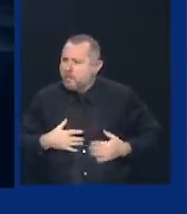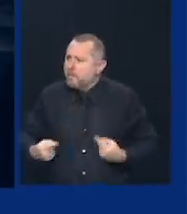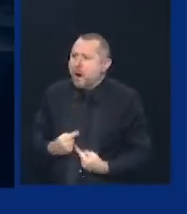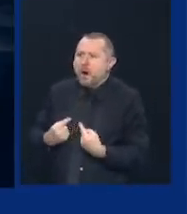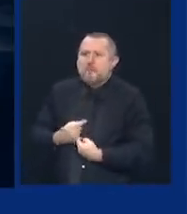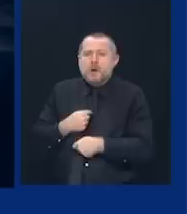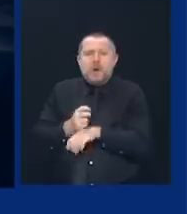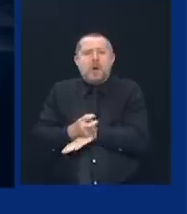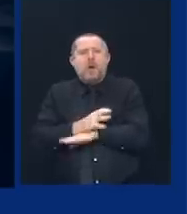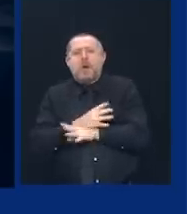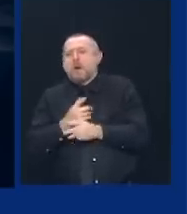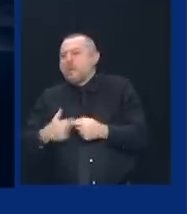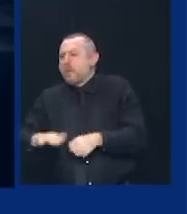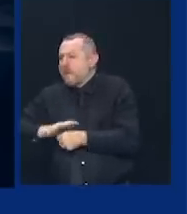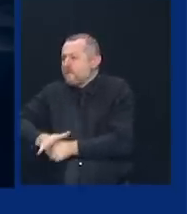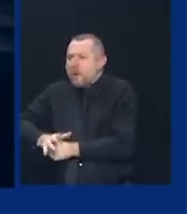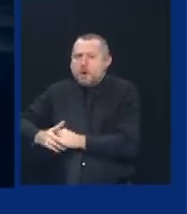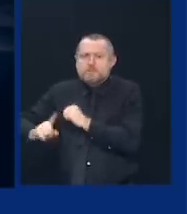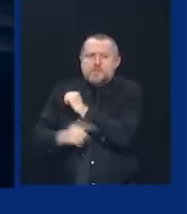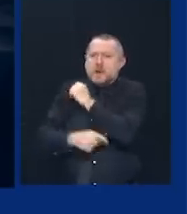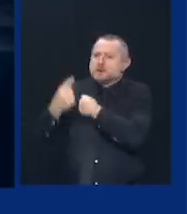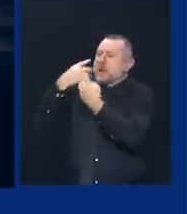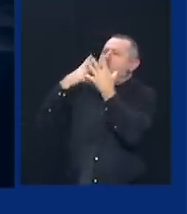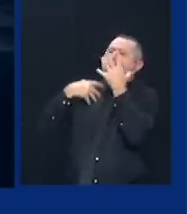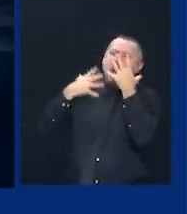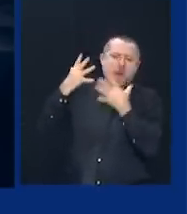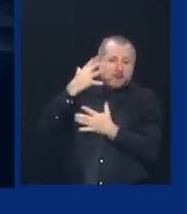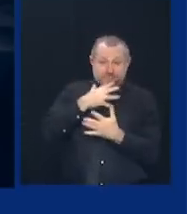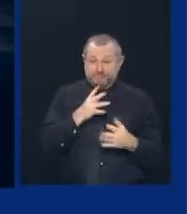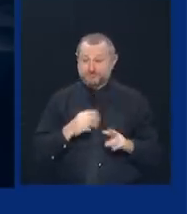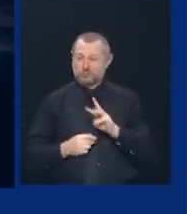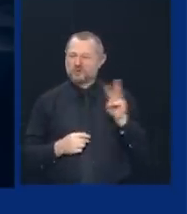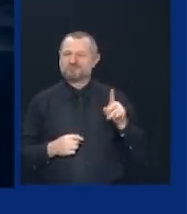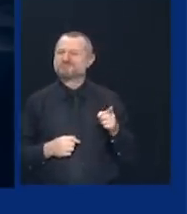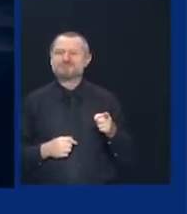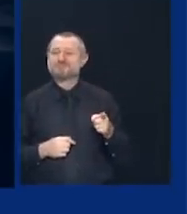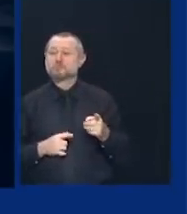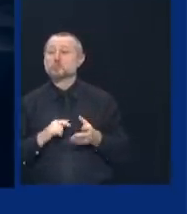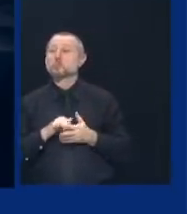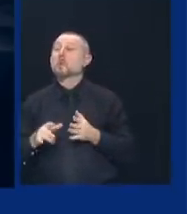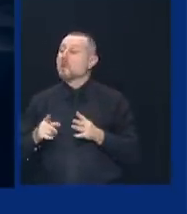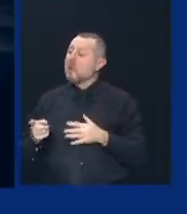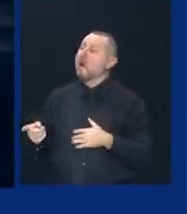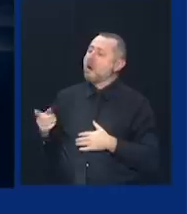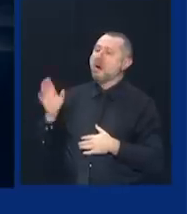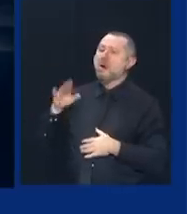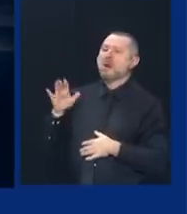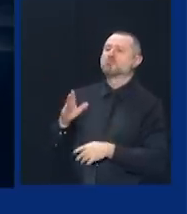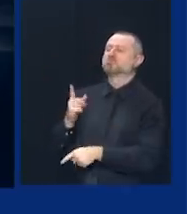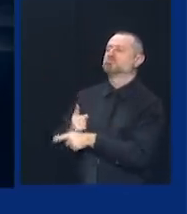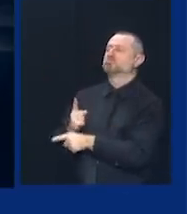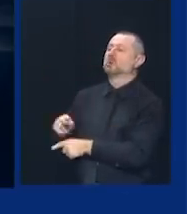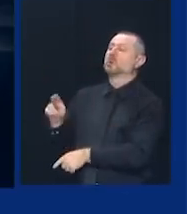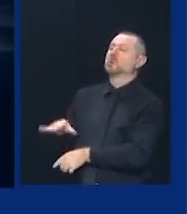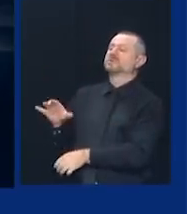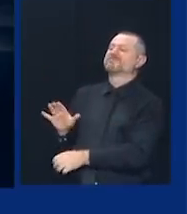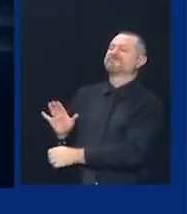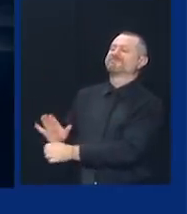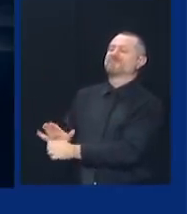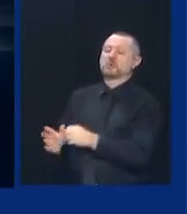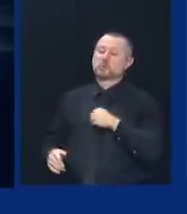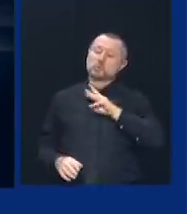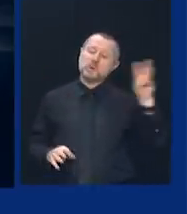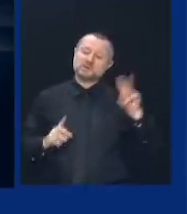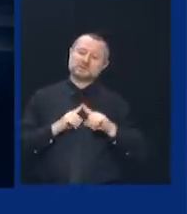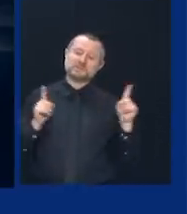Western New York read about New York City. They read about Long Island. They watched it on